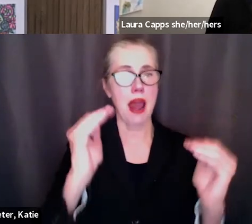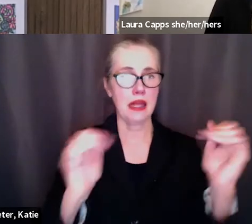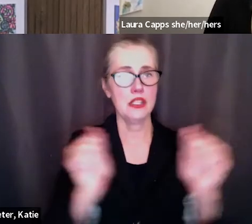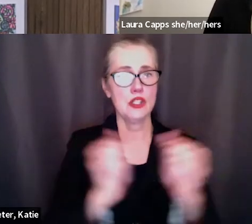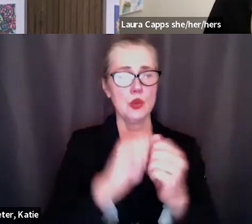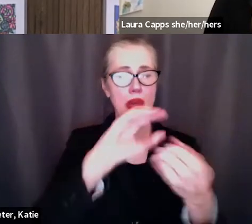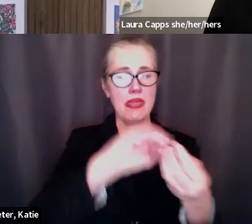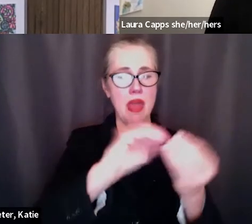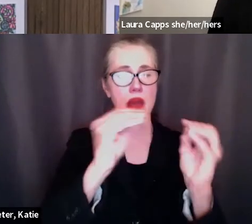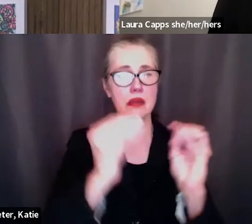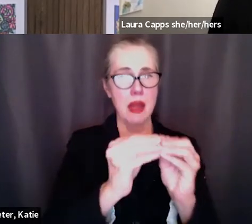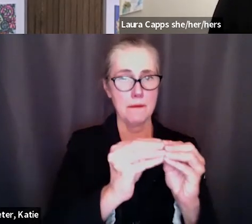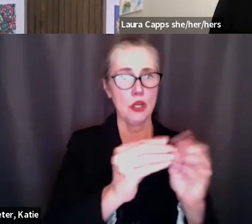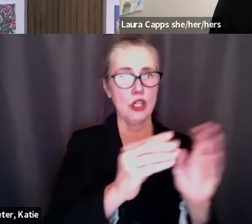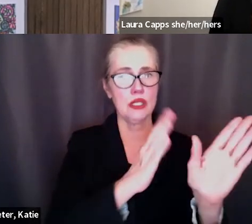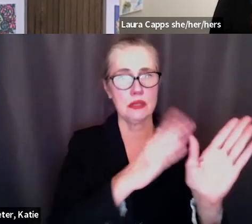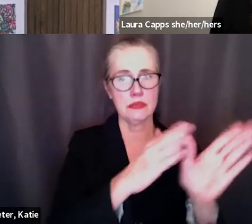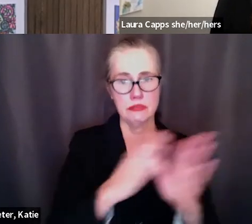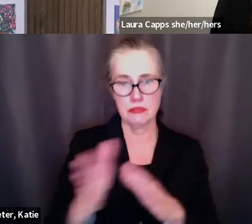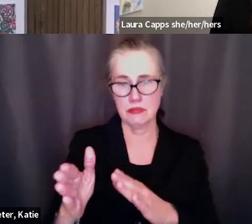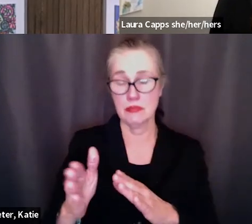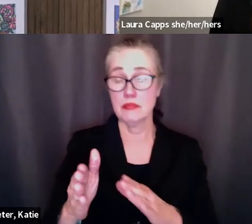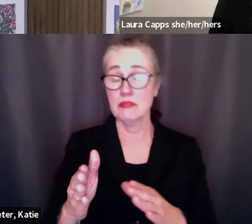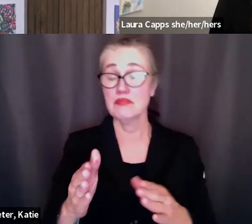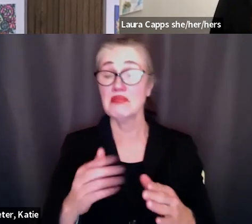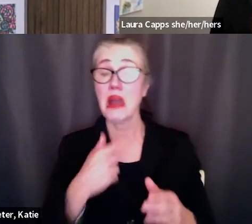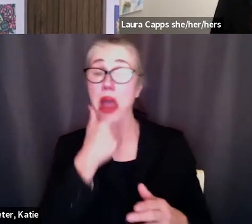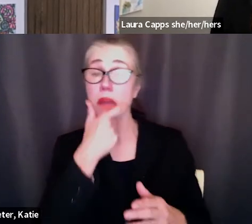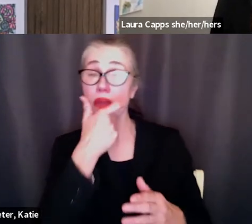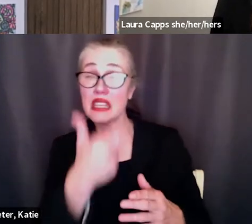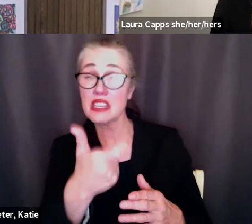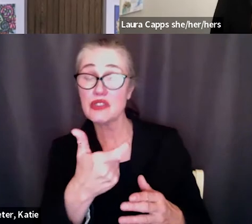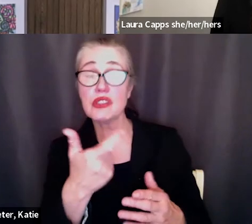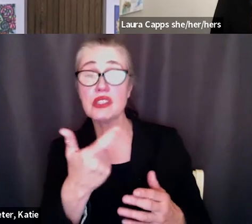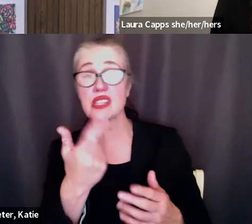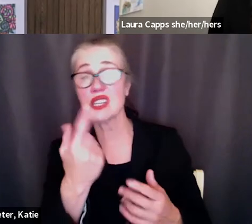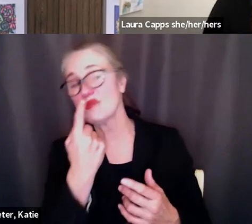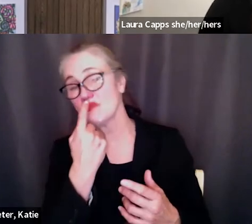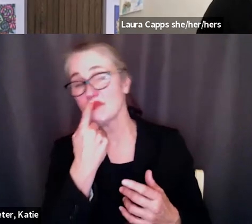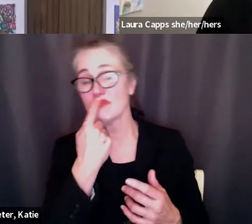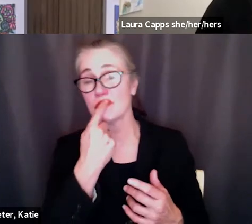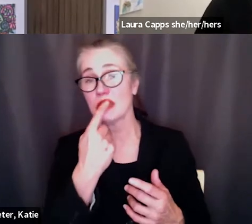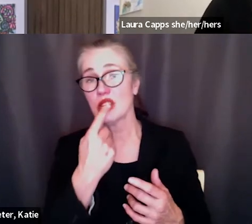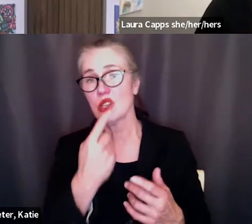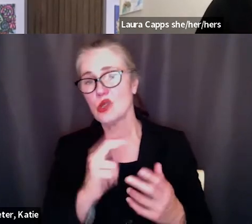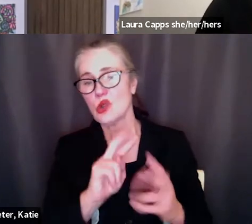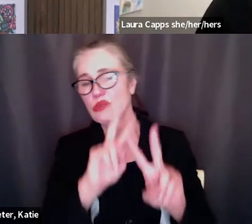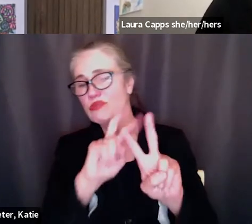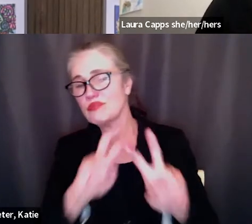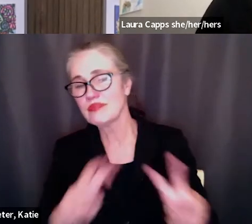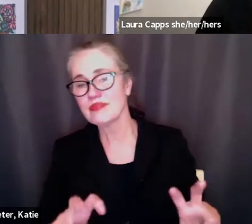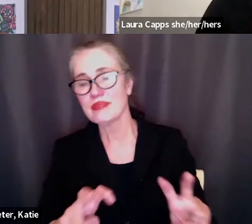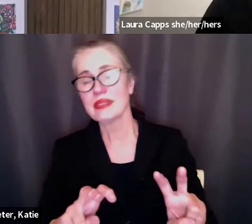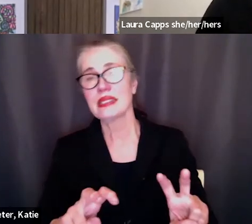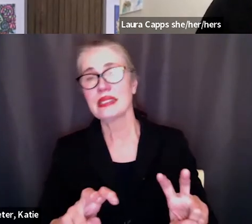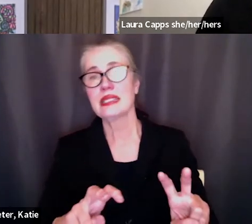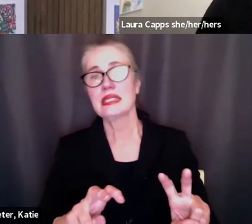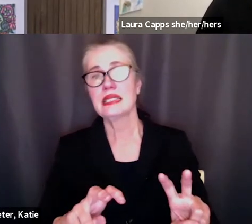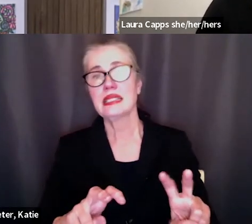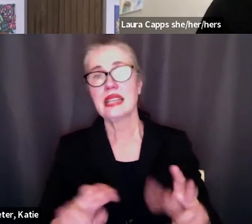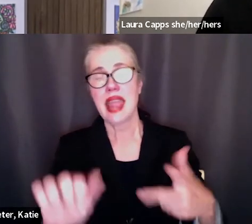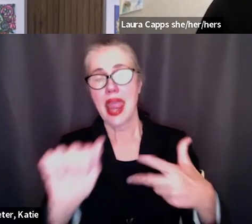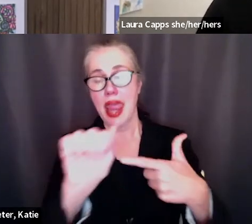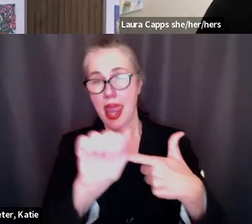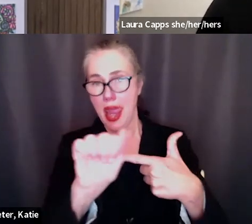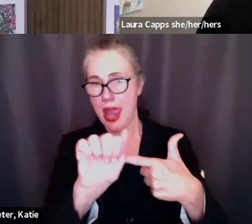interested in exploring scenario a i do have several questions about that i don't know if tonight's the night or not the next meeting